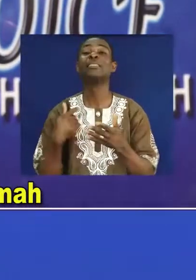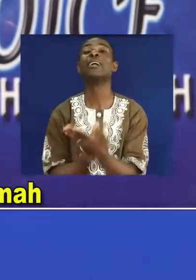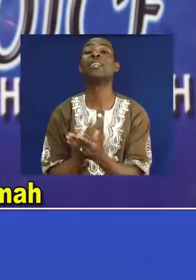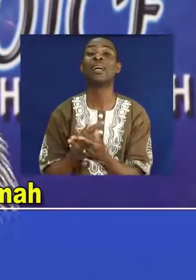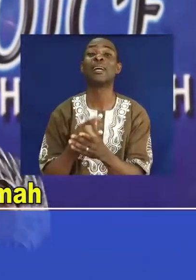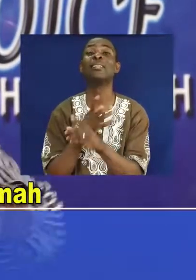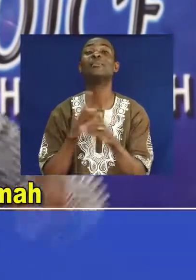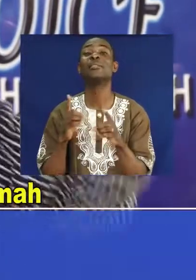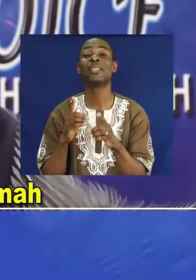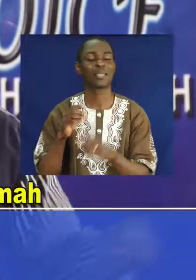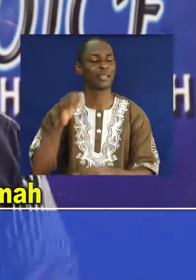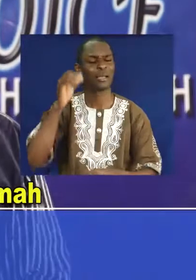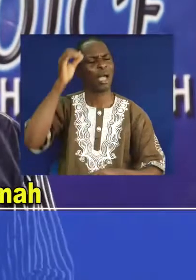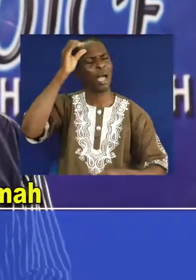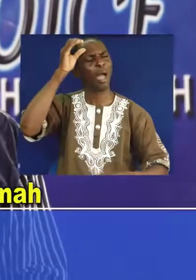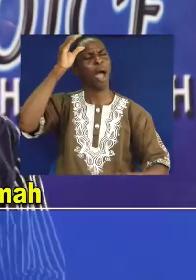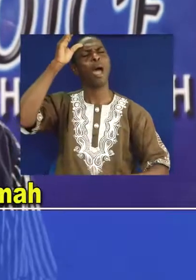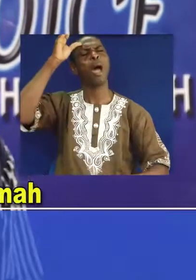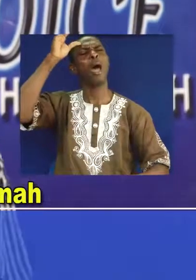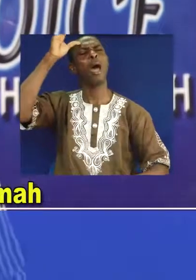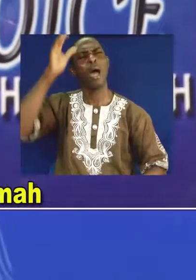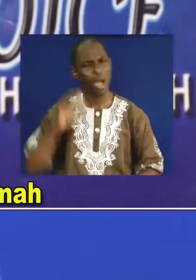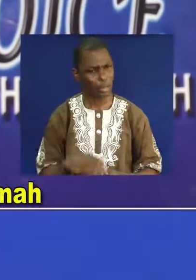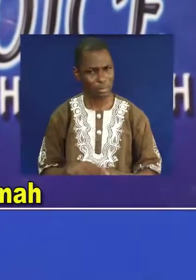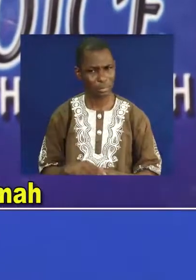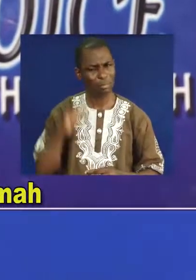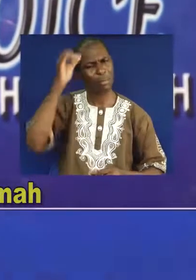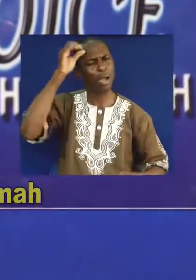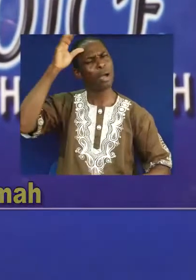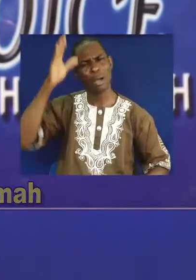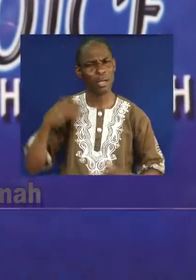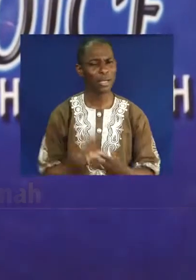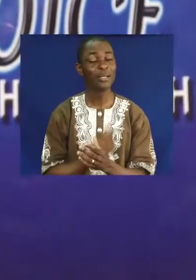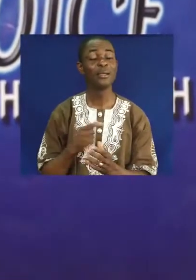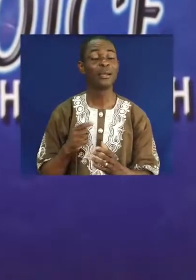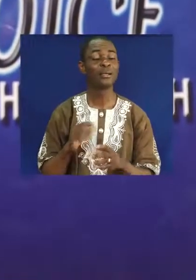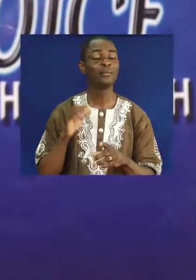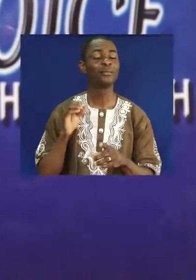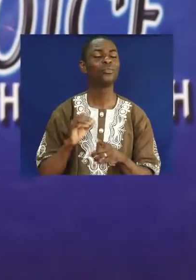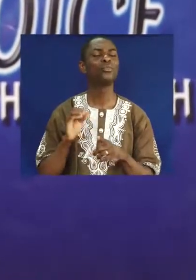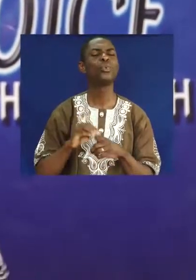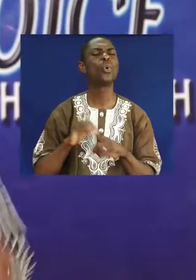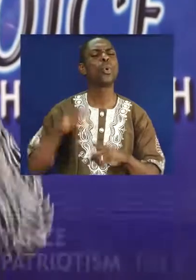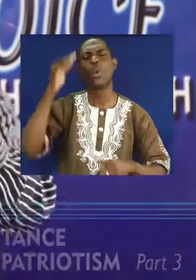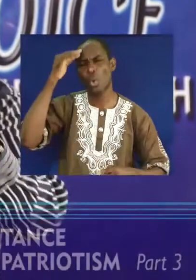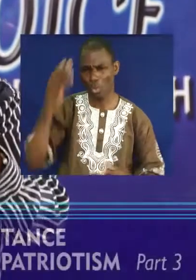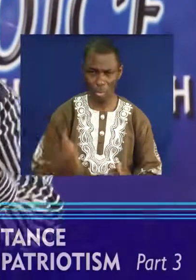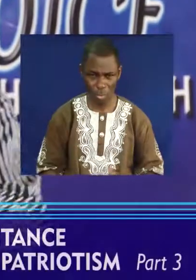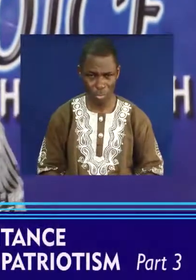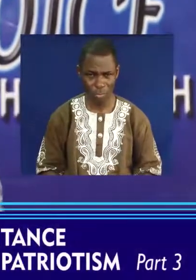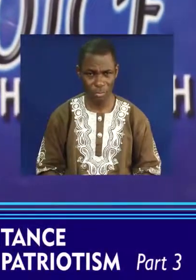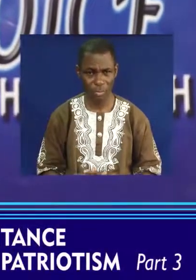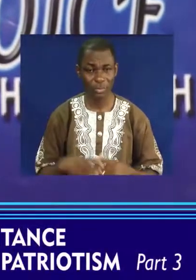ko wura Ghana ahimfia there is a sort of democracy awa ahimfia ho ene ya to we no